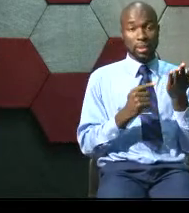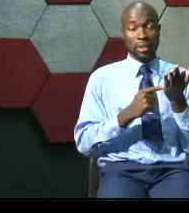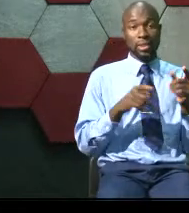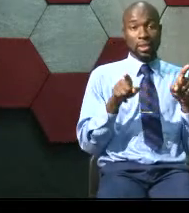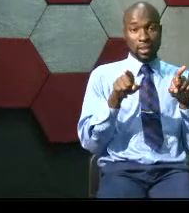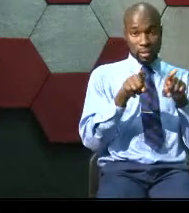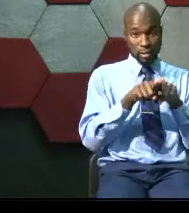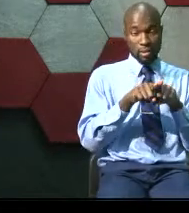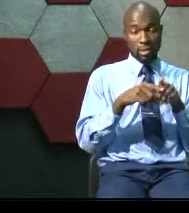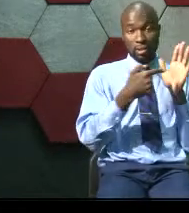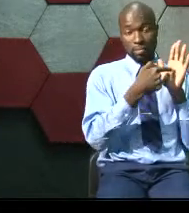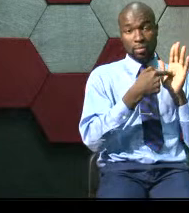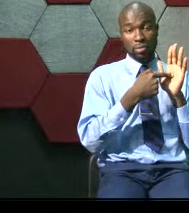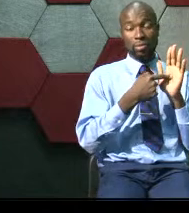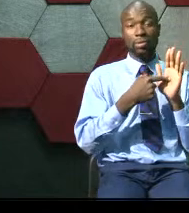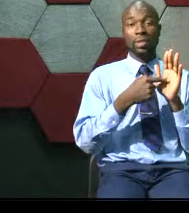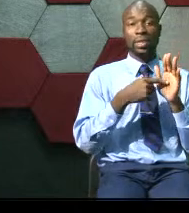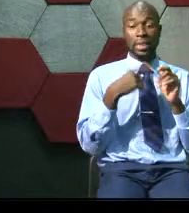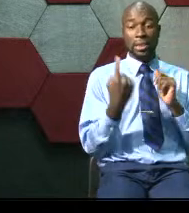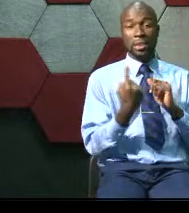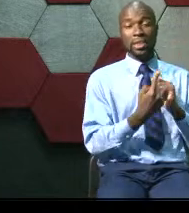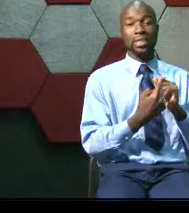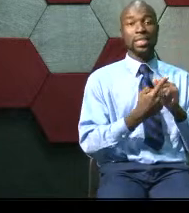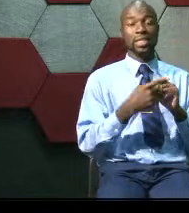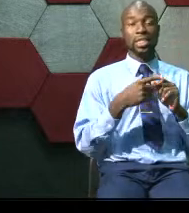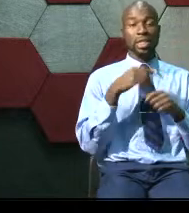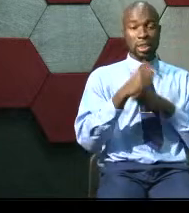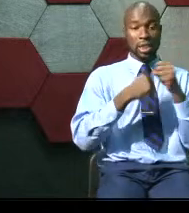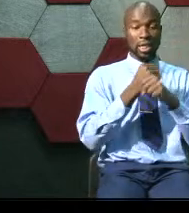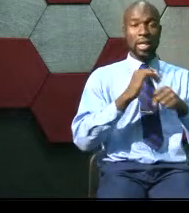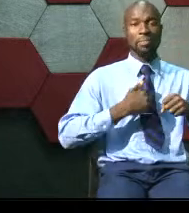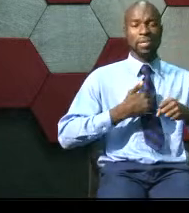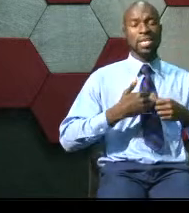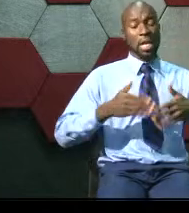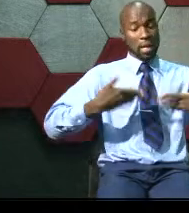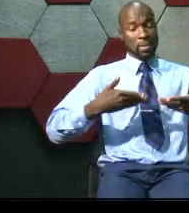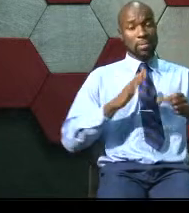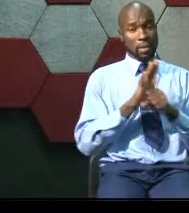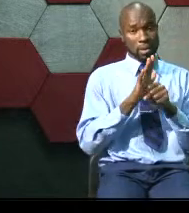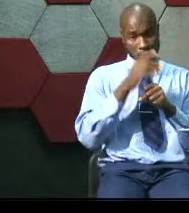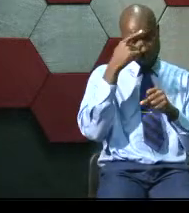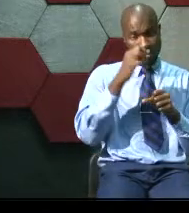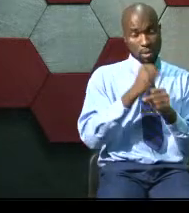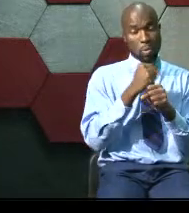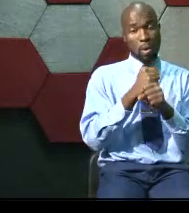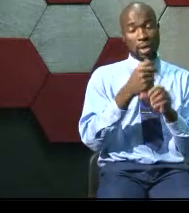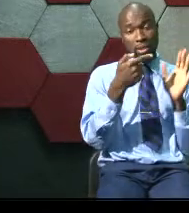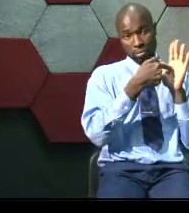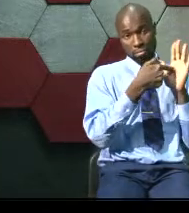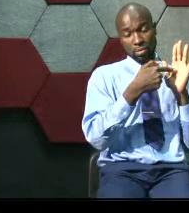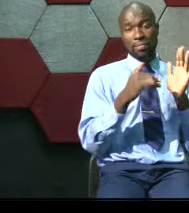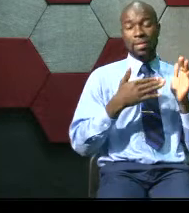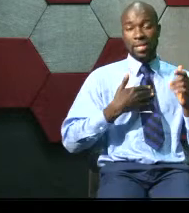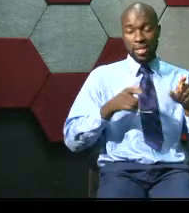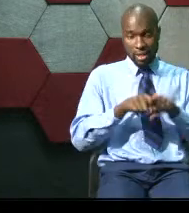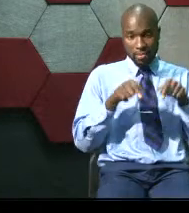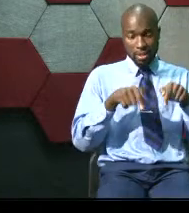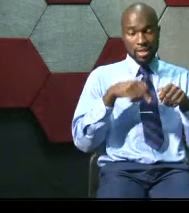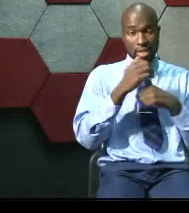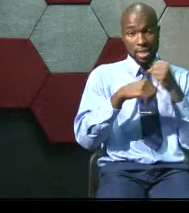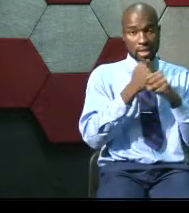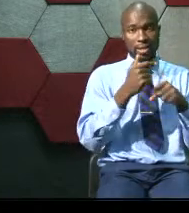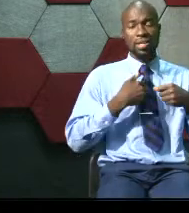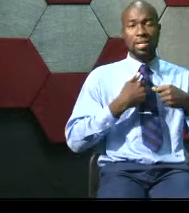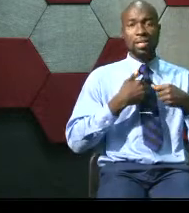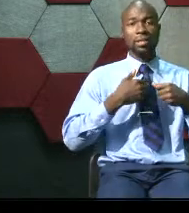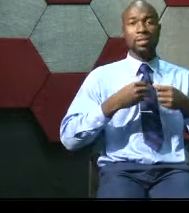Exhibition. Each year, I am impressed with the quality of work on display. I'm even more impressed this year with the